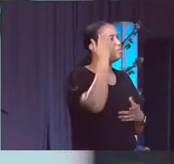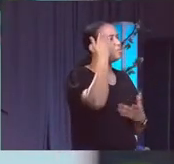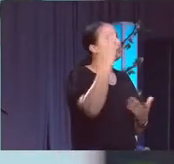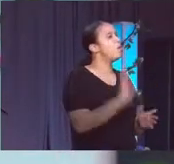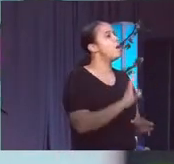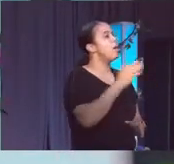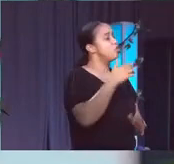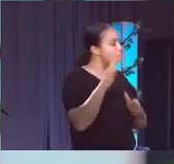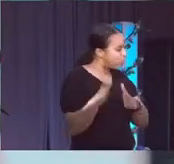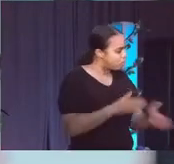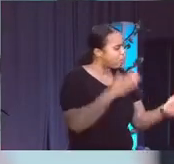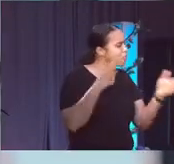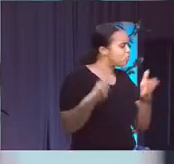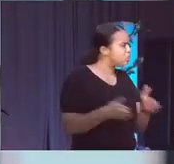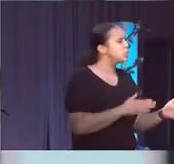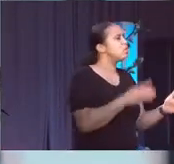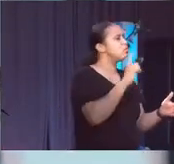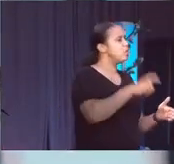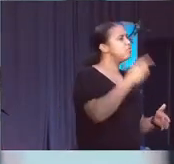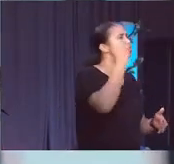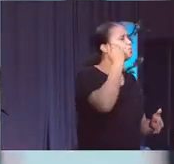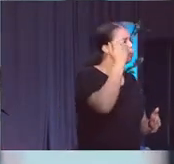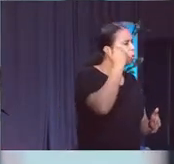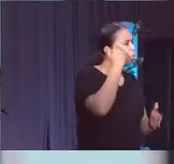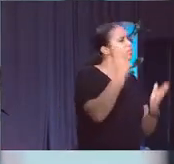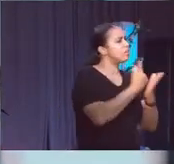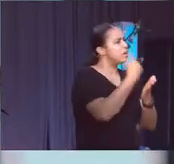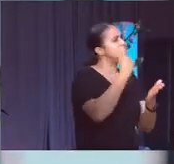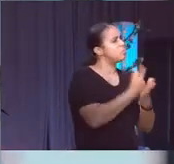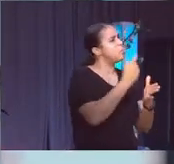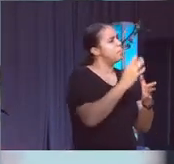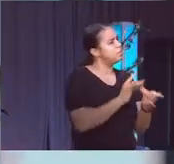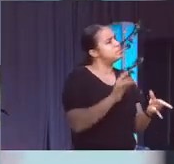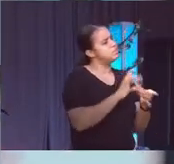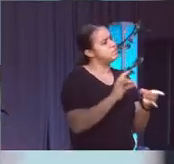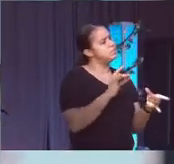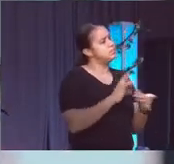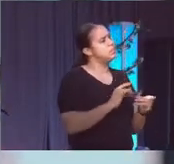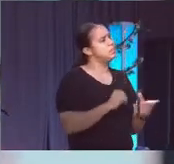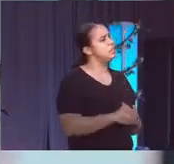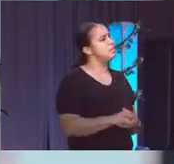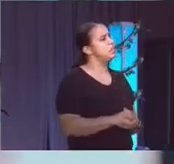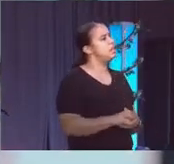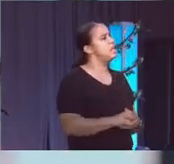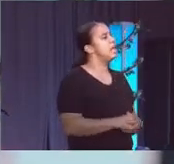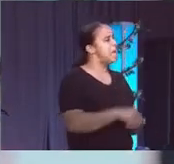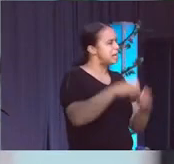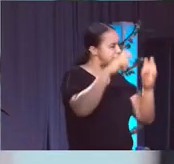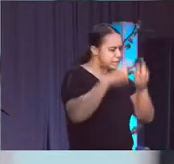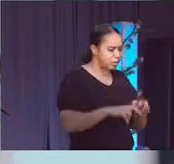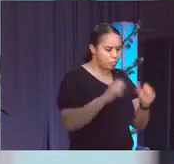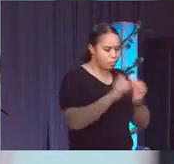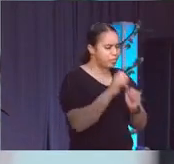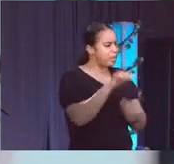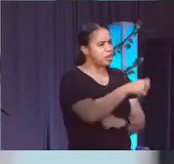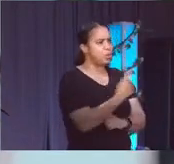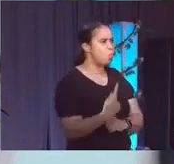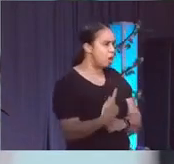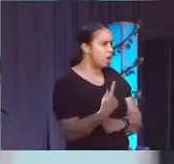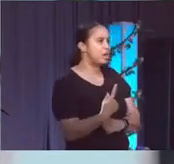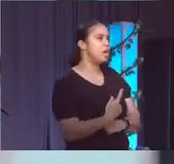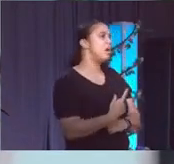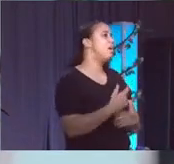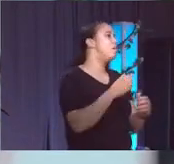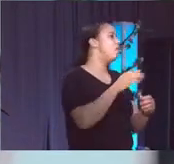Our preparation comes from knowing the gospel message and being able to sit down with anybody, standing